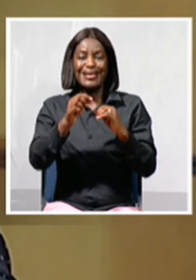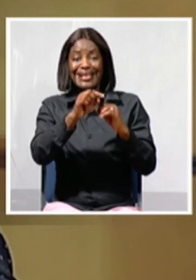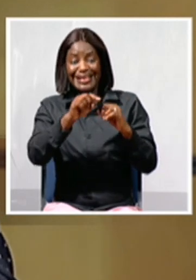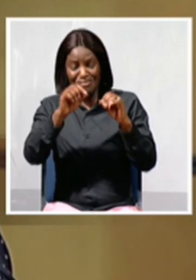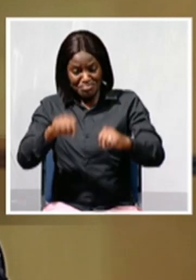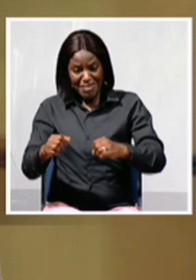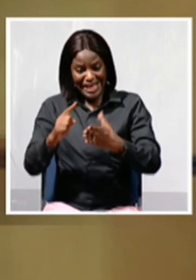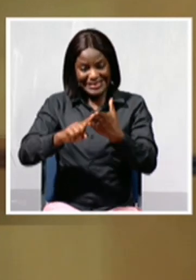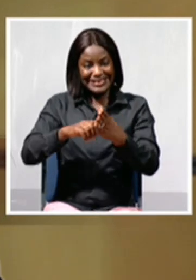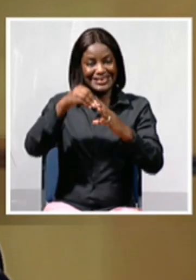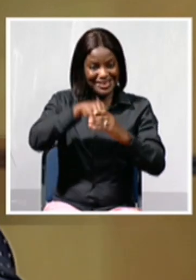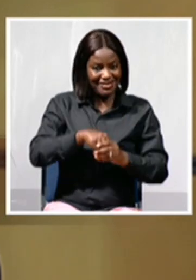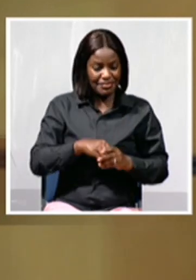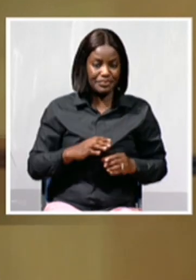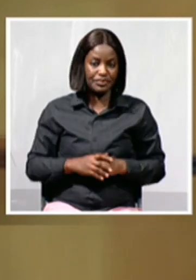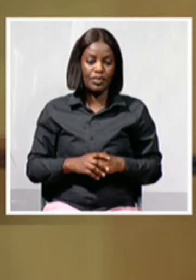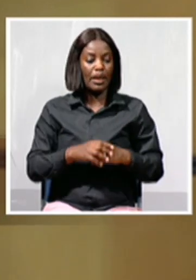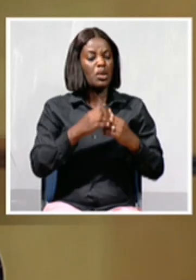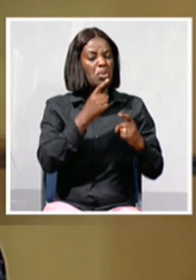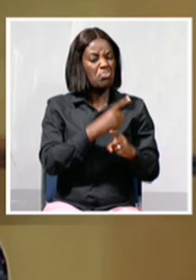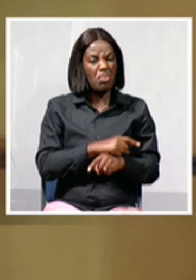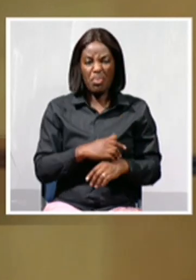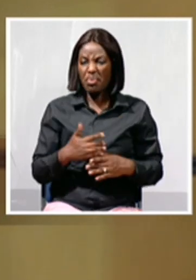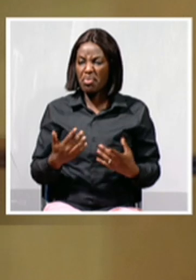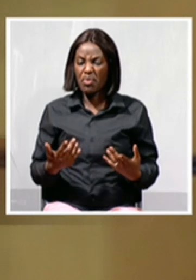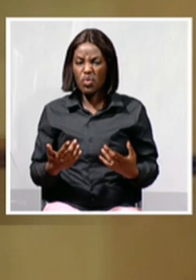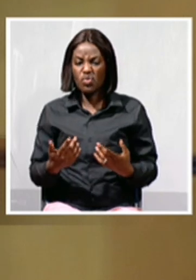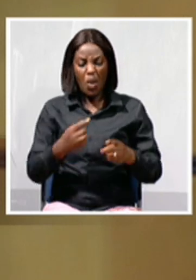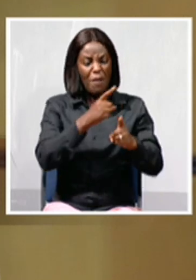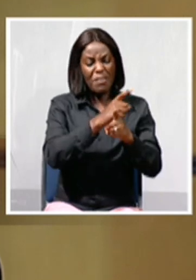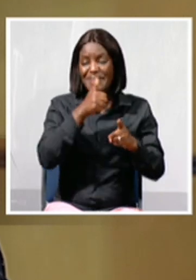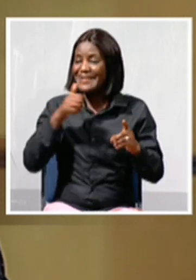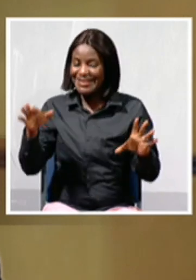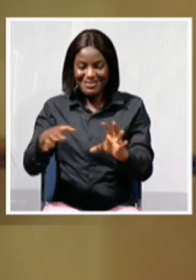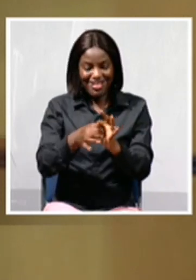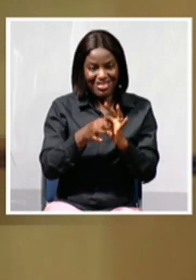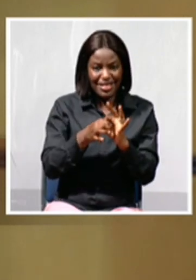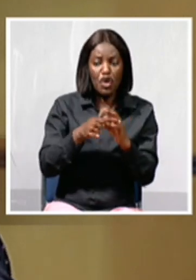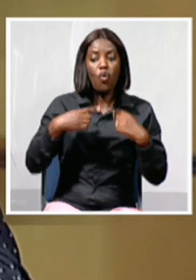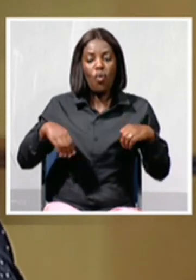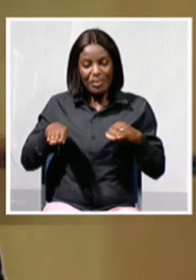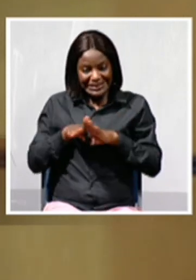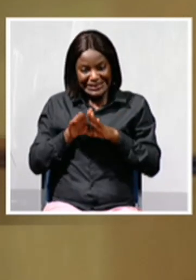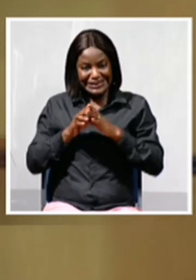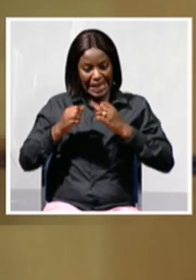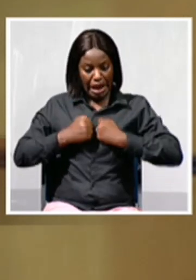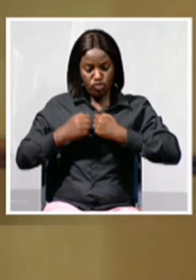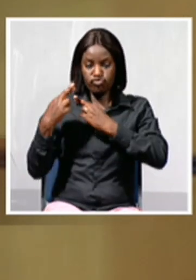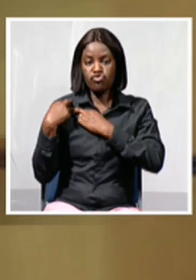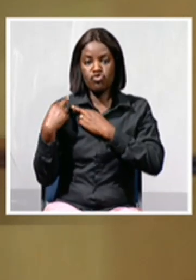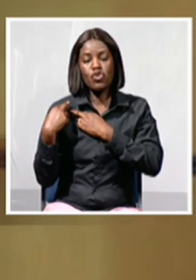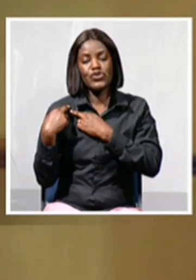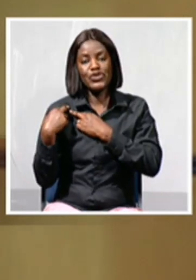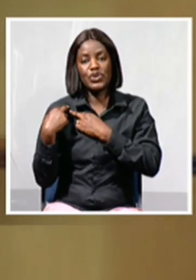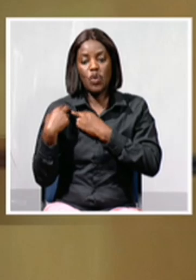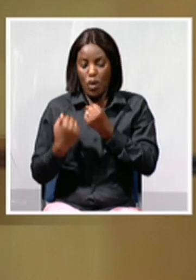criticize government or, you know, parastatals in that regard or state institutions, but we also have done our part to sort of aid the process so that